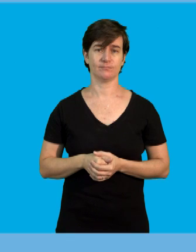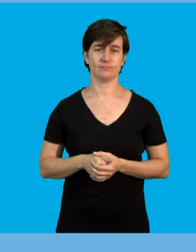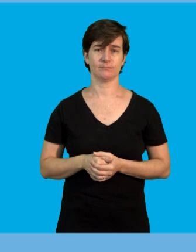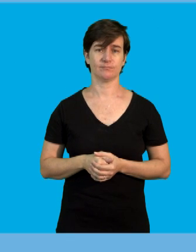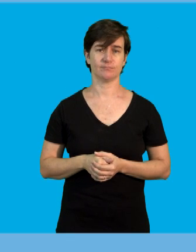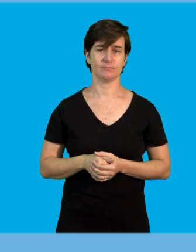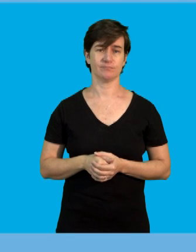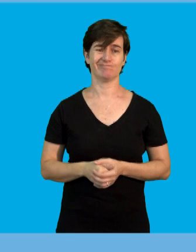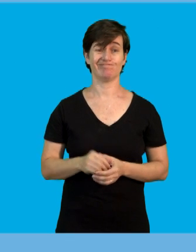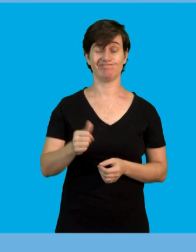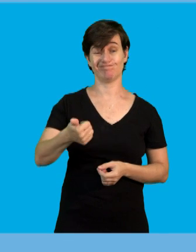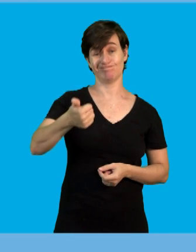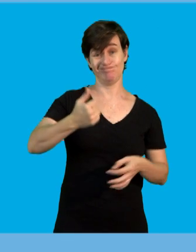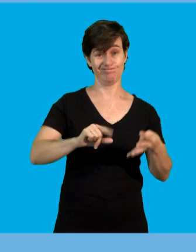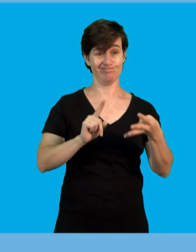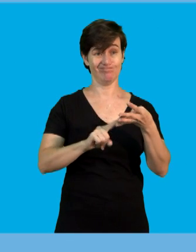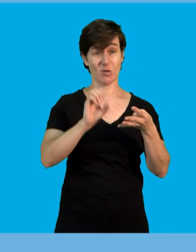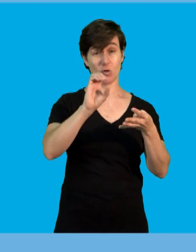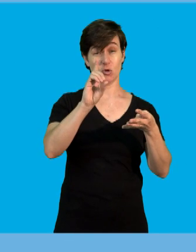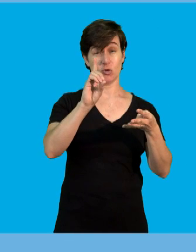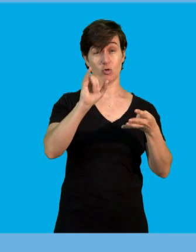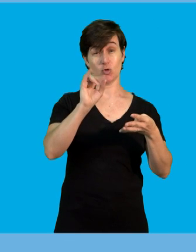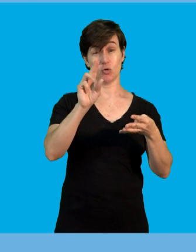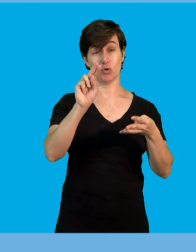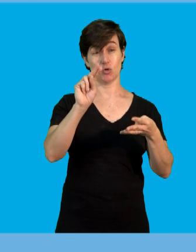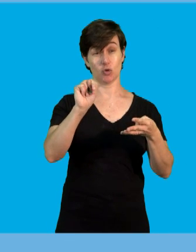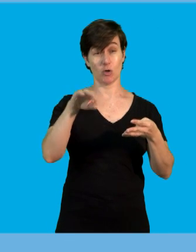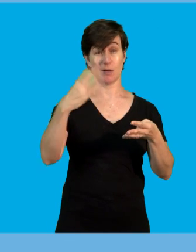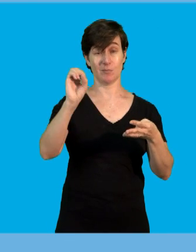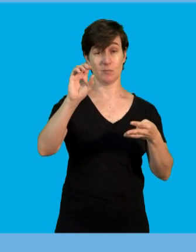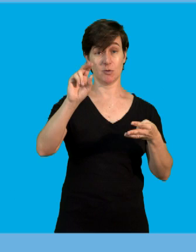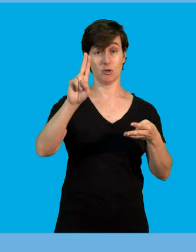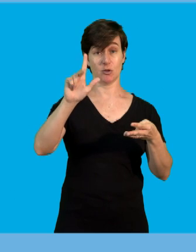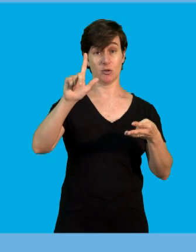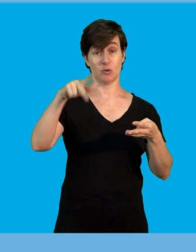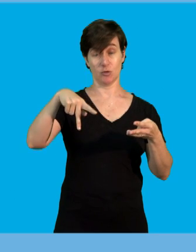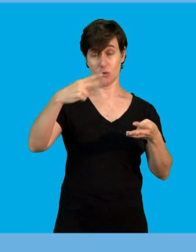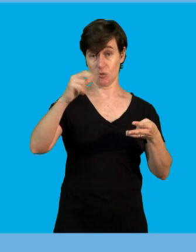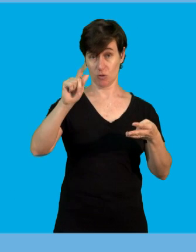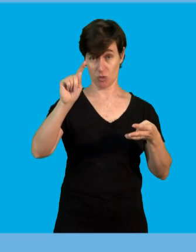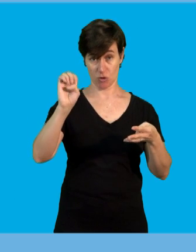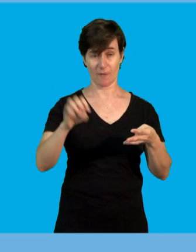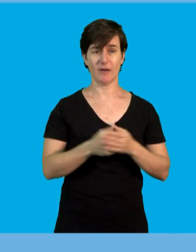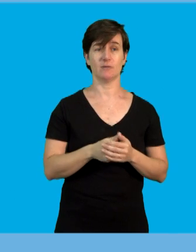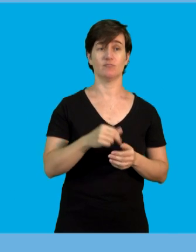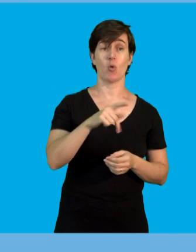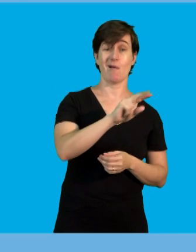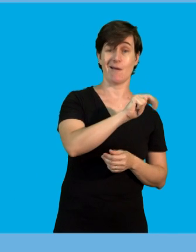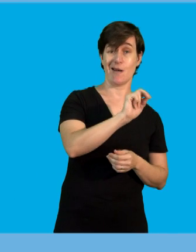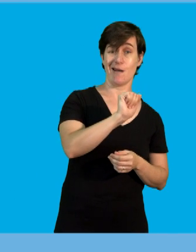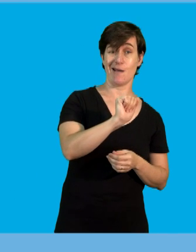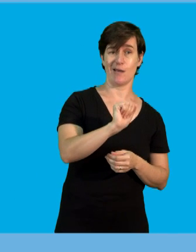with. Then we need to go to sodium sulfate. We said sodium, it's Na. Sulfate is